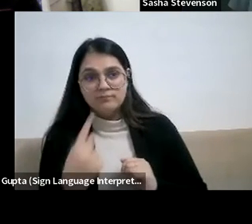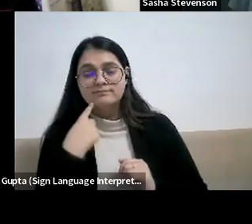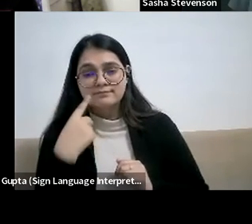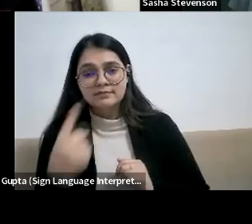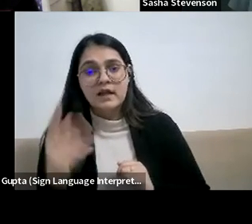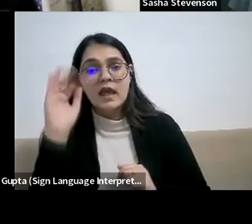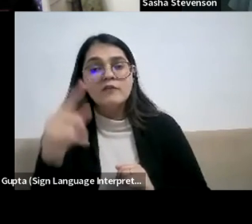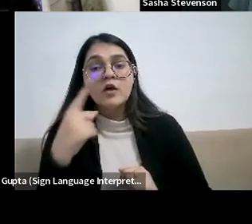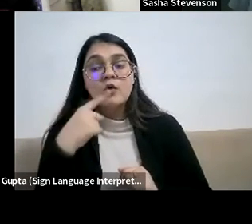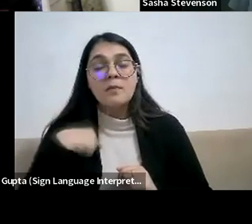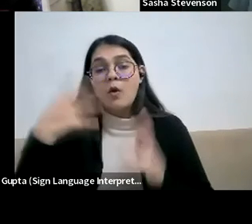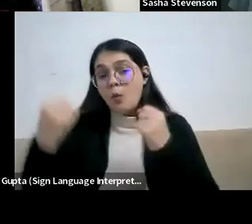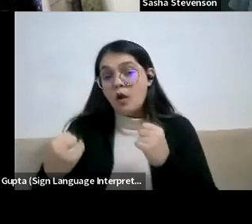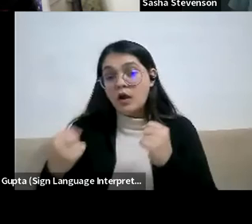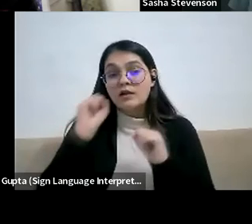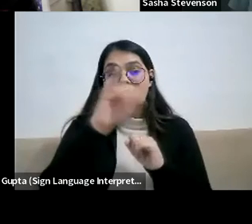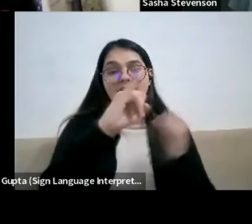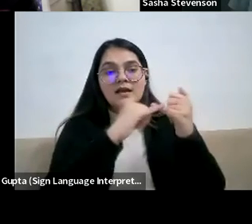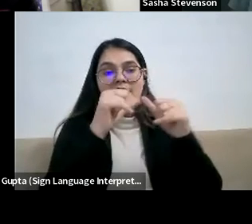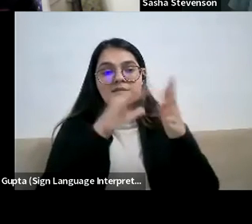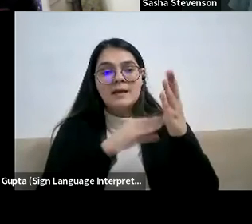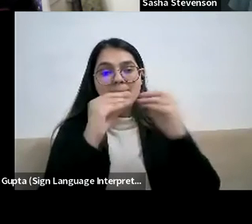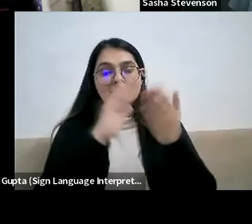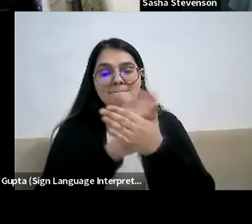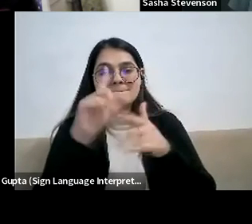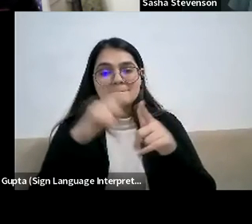invite attention of Sambhaji Bhai here, that